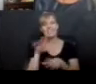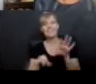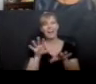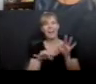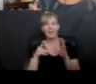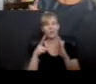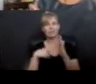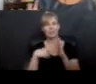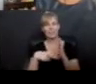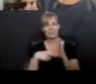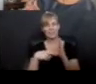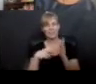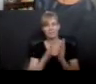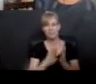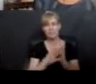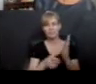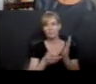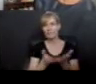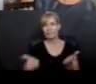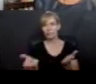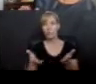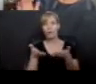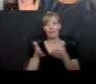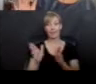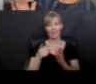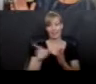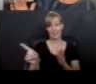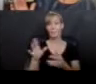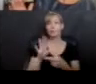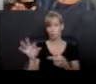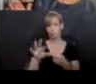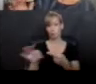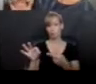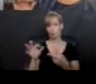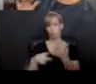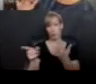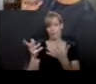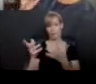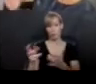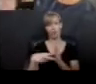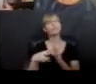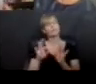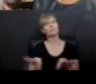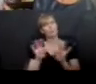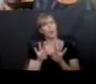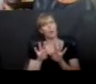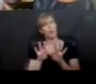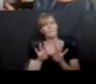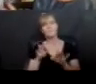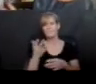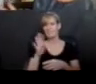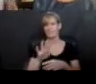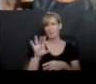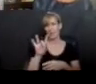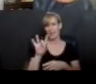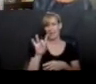important. So letting them choose is really, really, really important because it's something like 89% of kids say